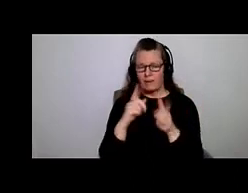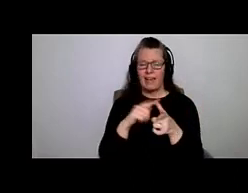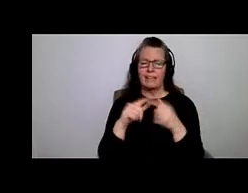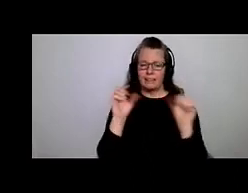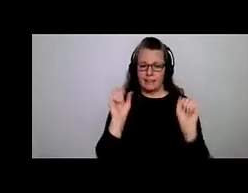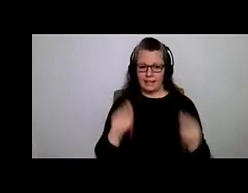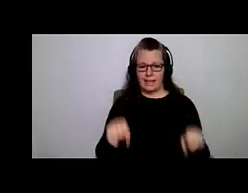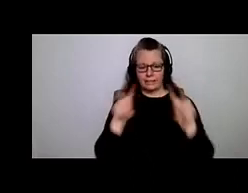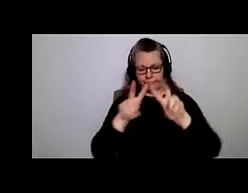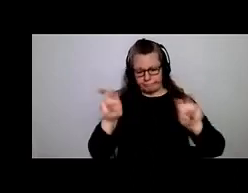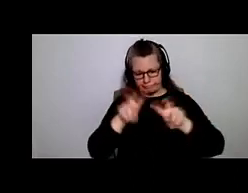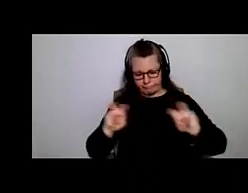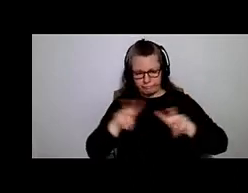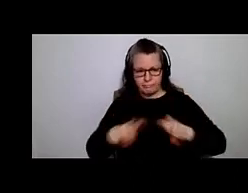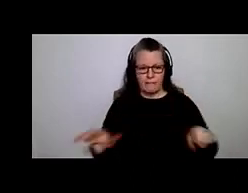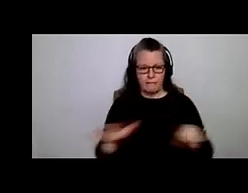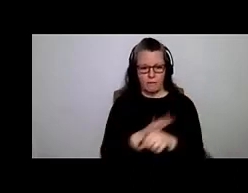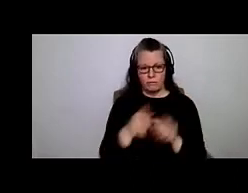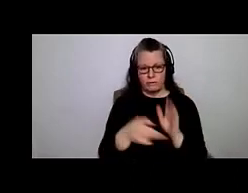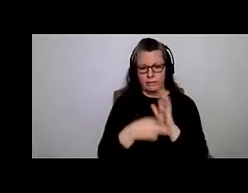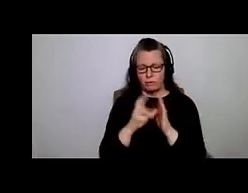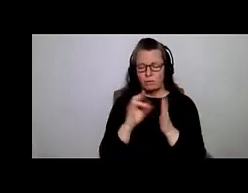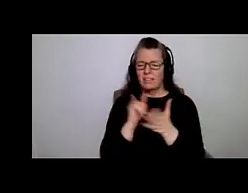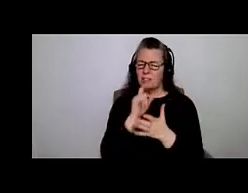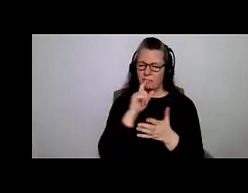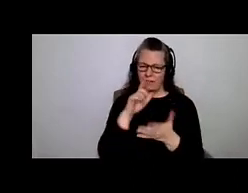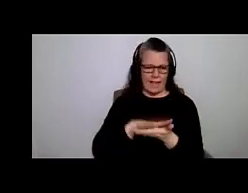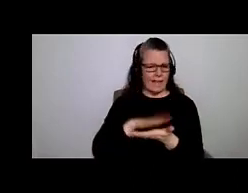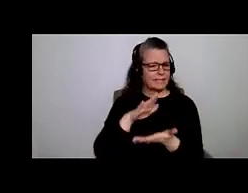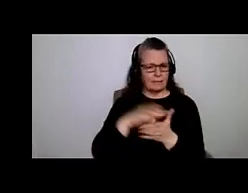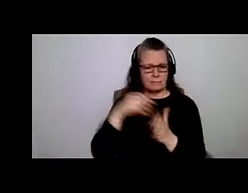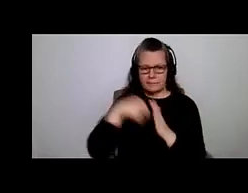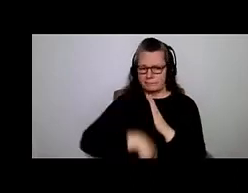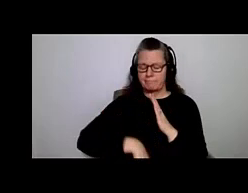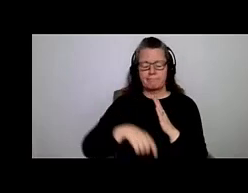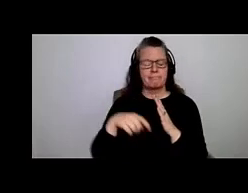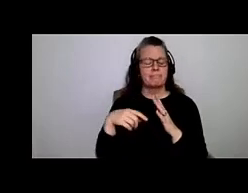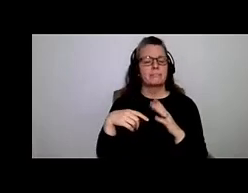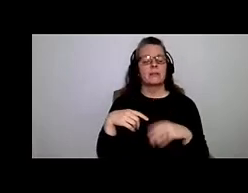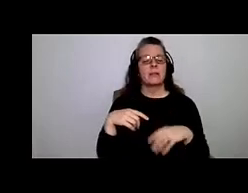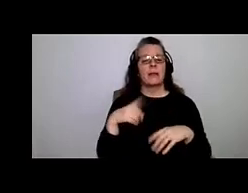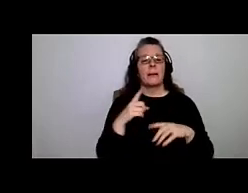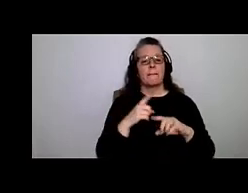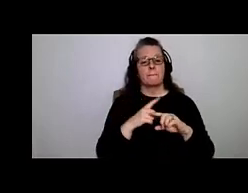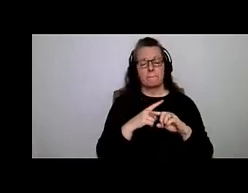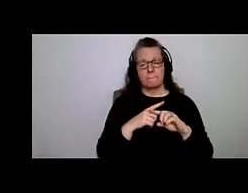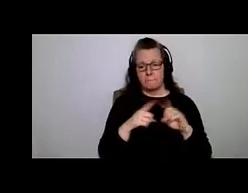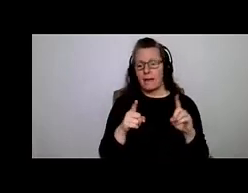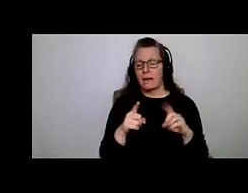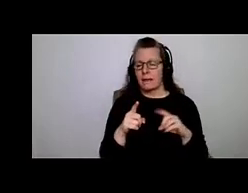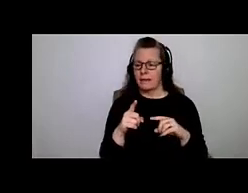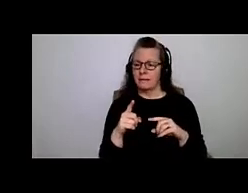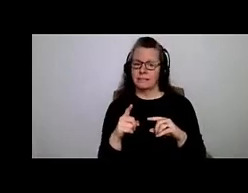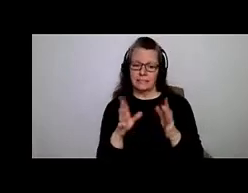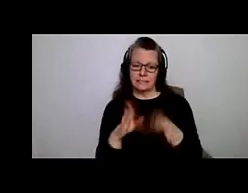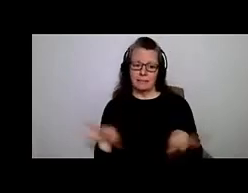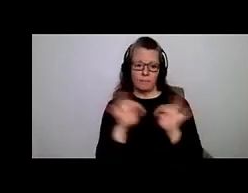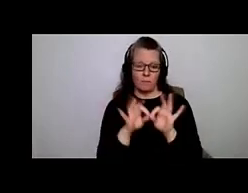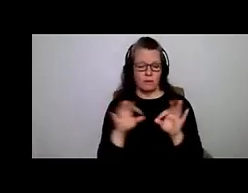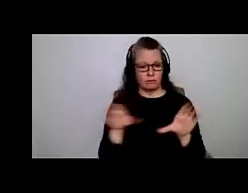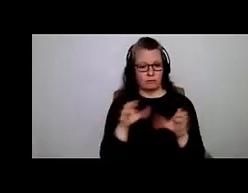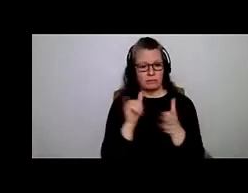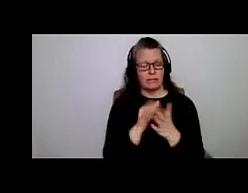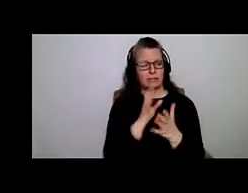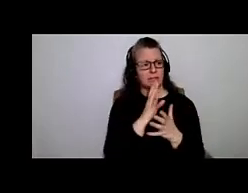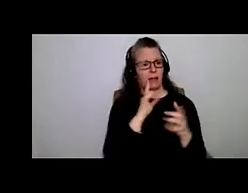a full affordability review, which is a real academic exercise, but as well as a stakeholder exercise in talking to providers and